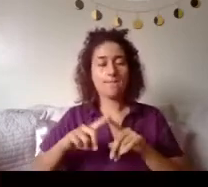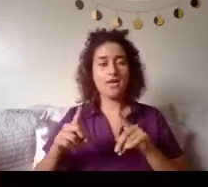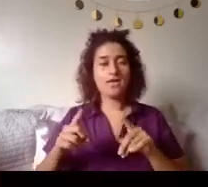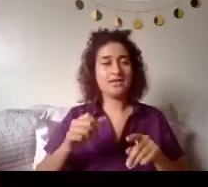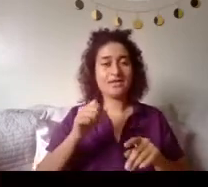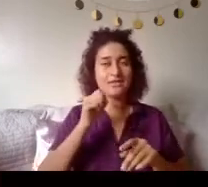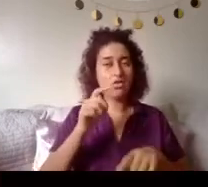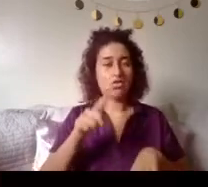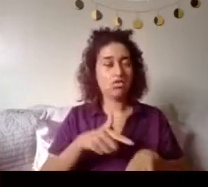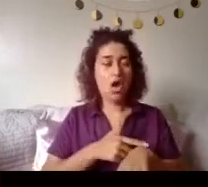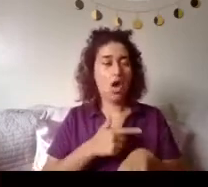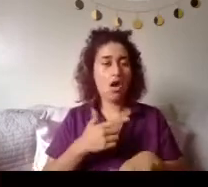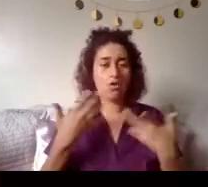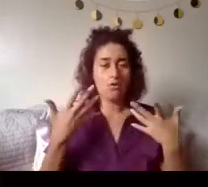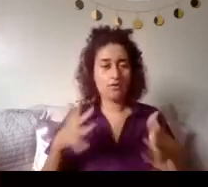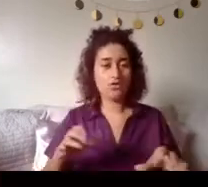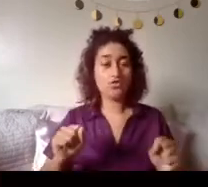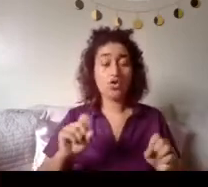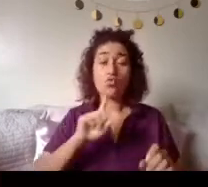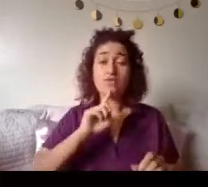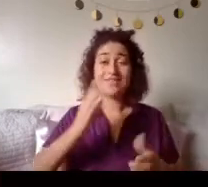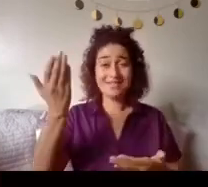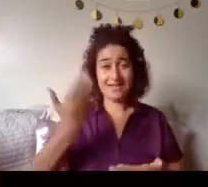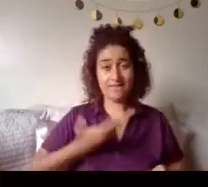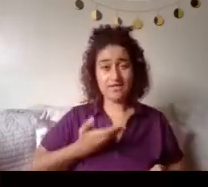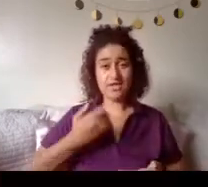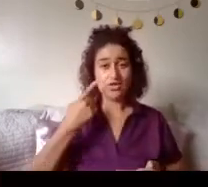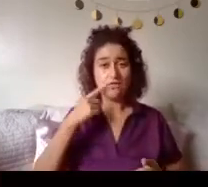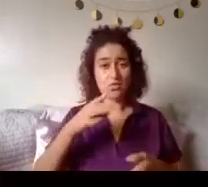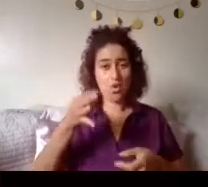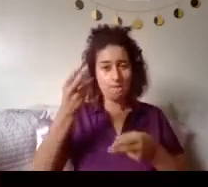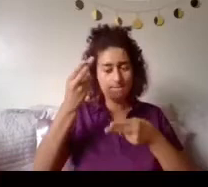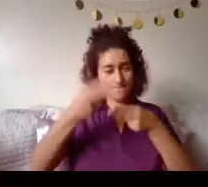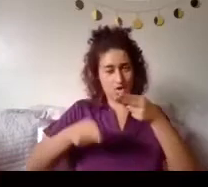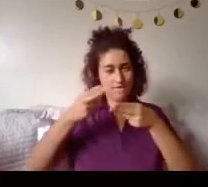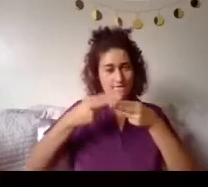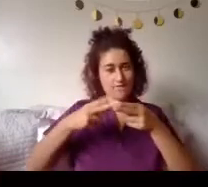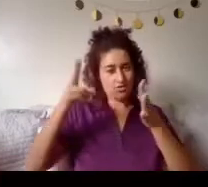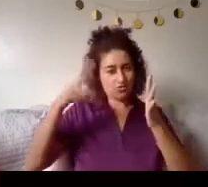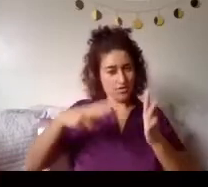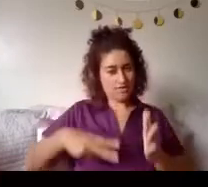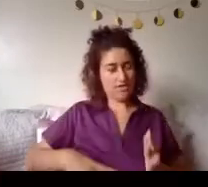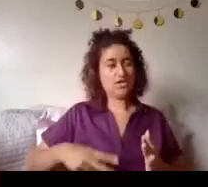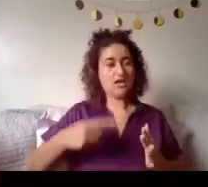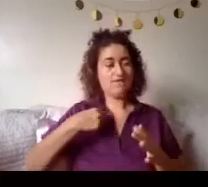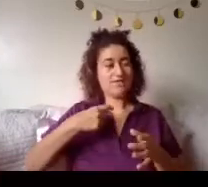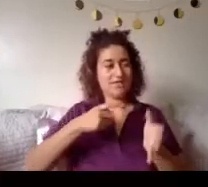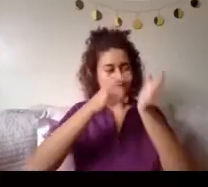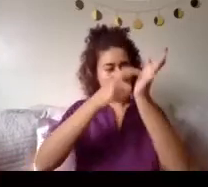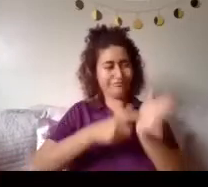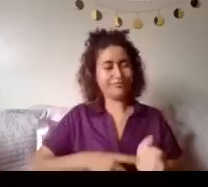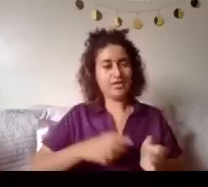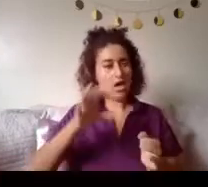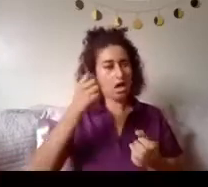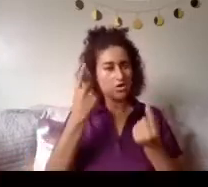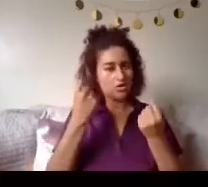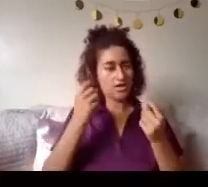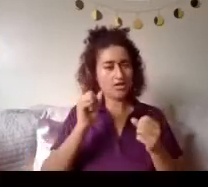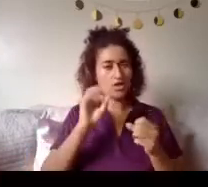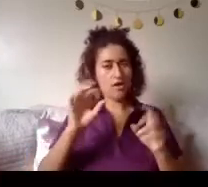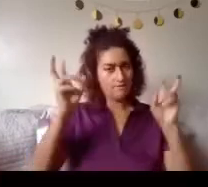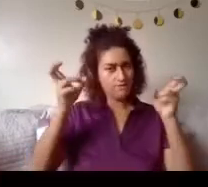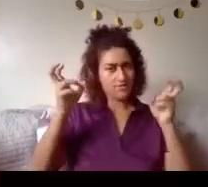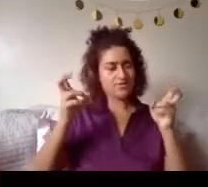is actually an invitation for a brief revision of these understandings of security that shape